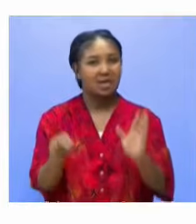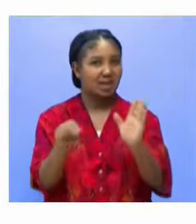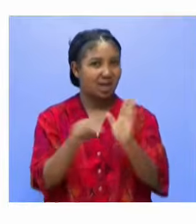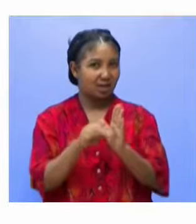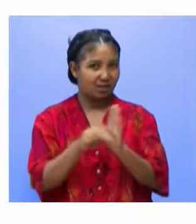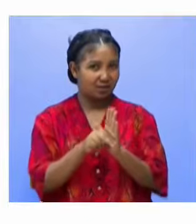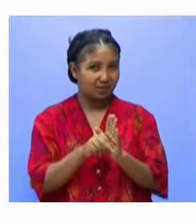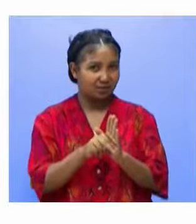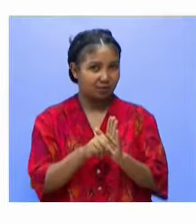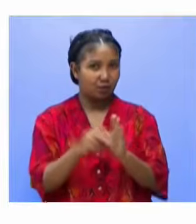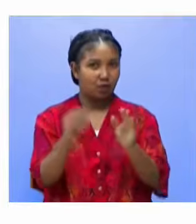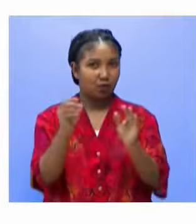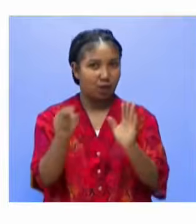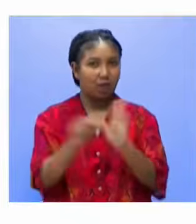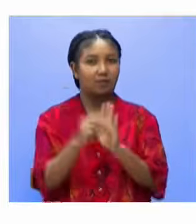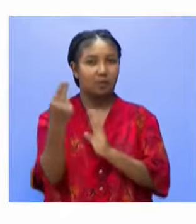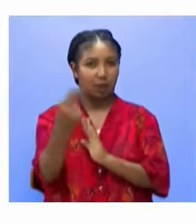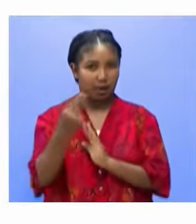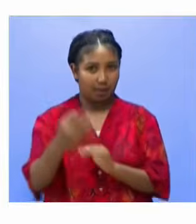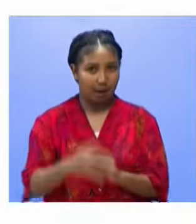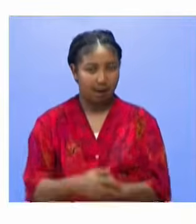form.